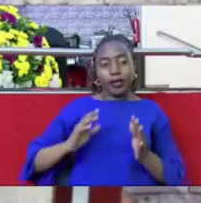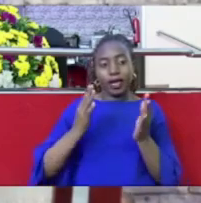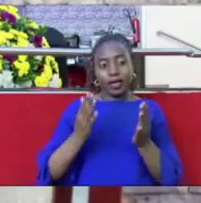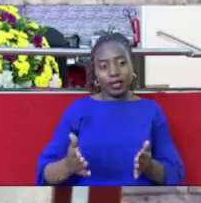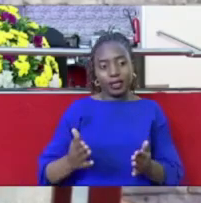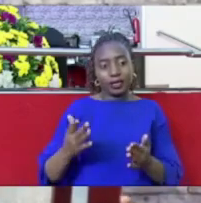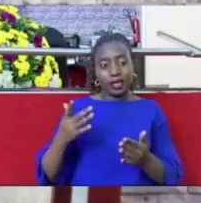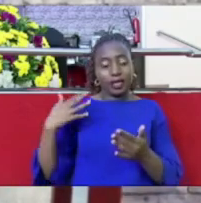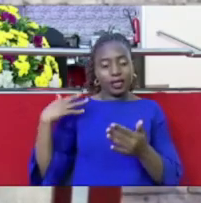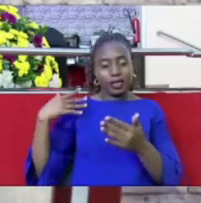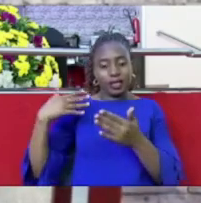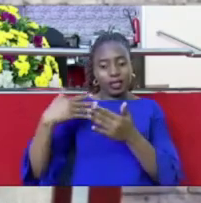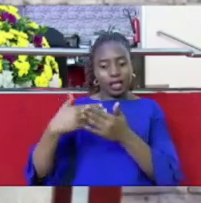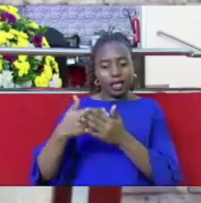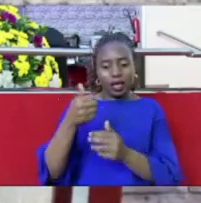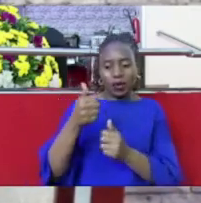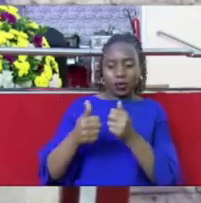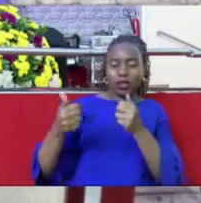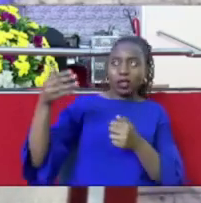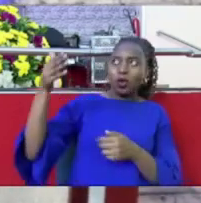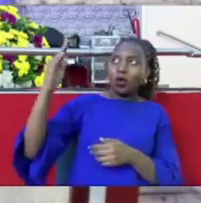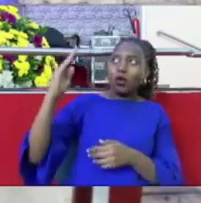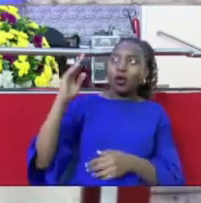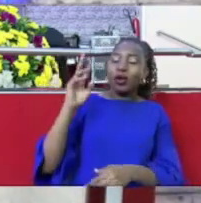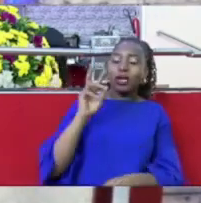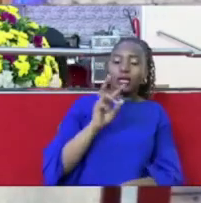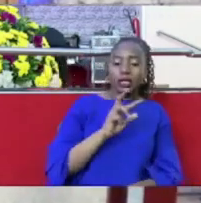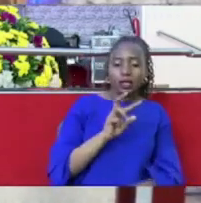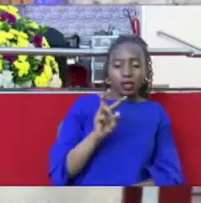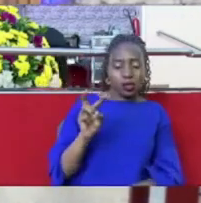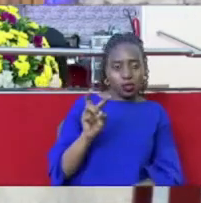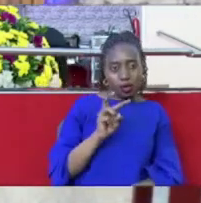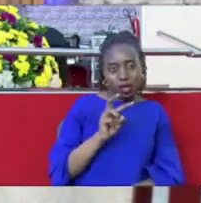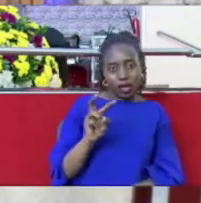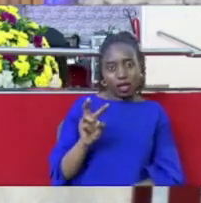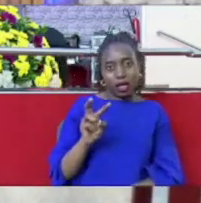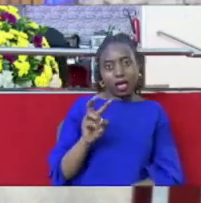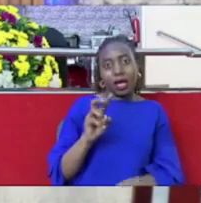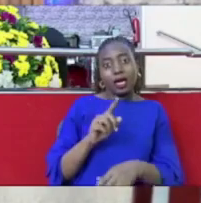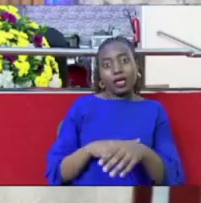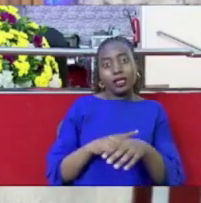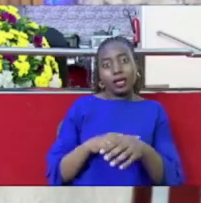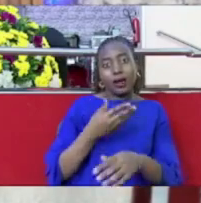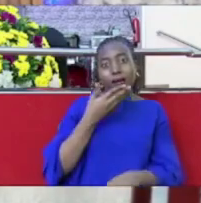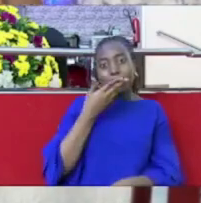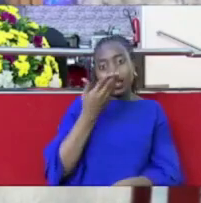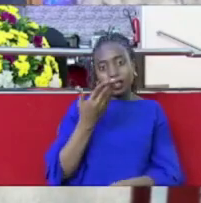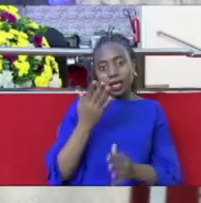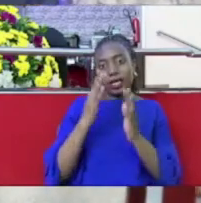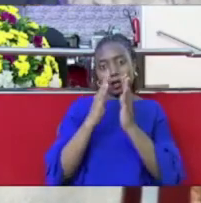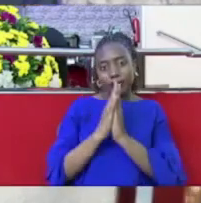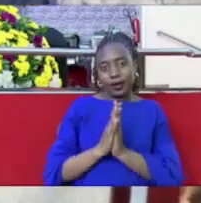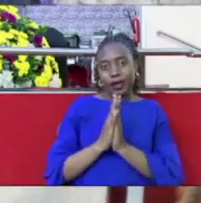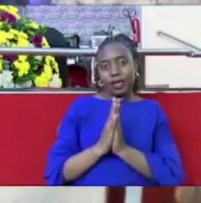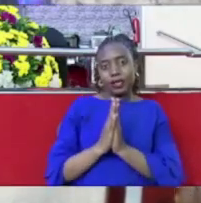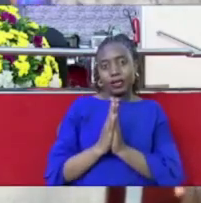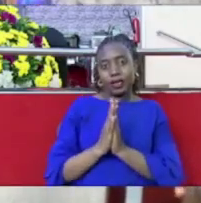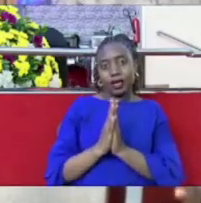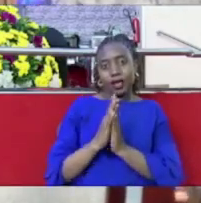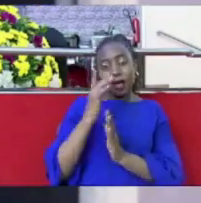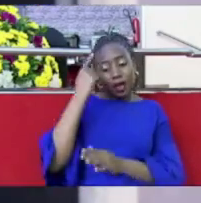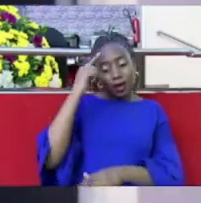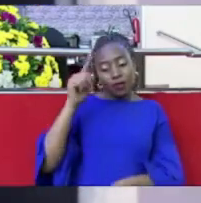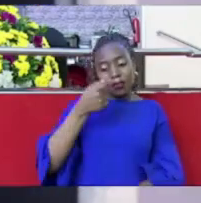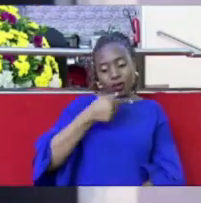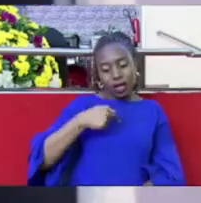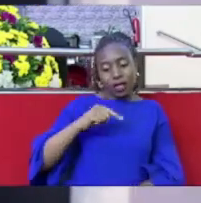kwamba Mungu anaangalia, when it comes to response to our prayers, ikija ni kujibu maombi yetu, for us to get an answer from